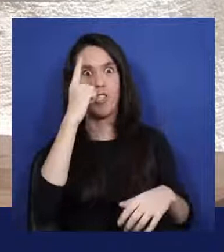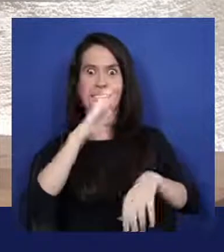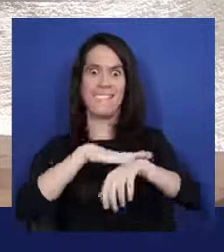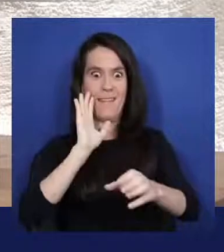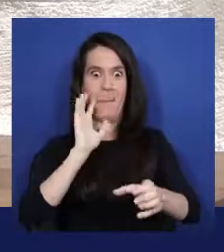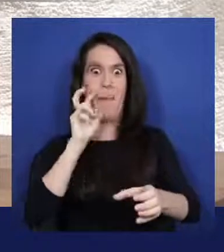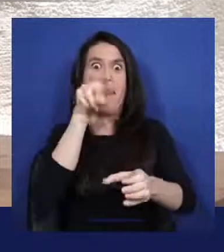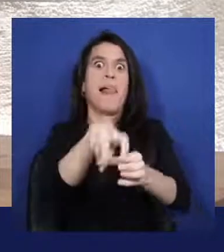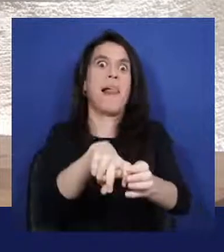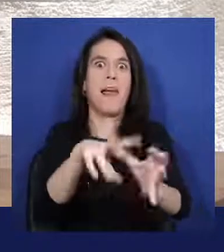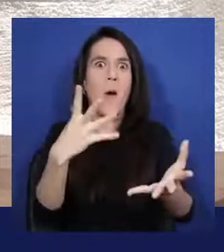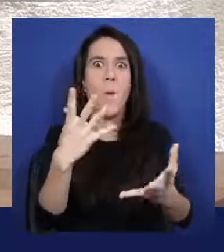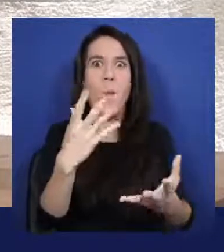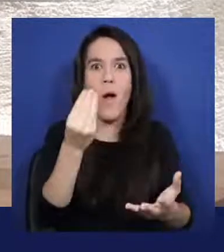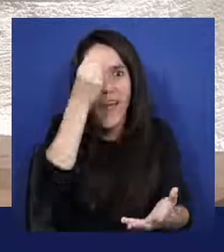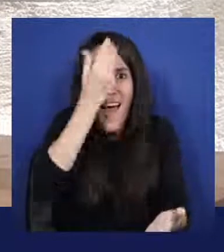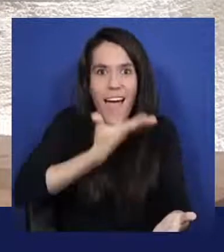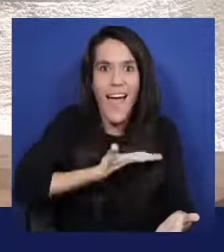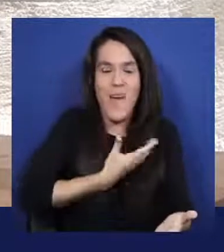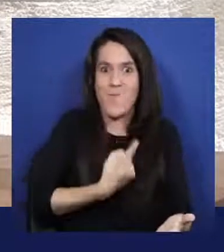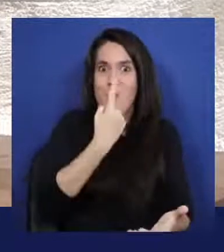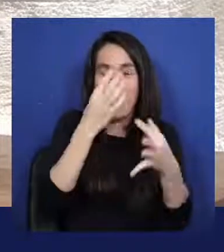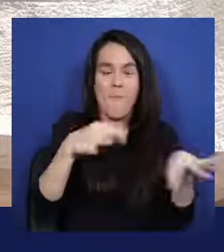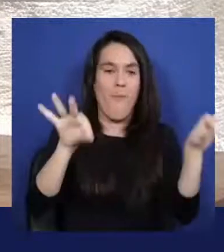you have for me?